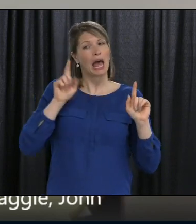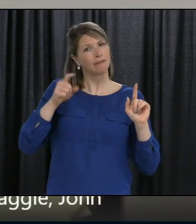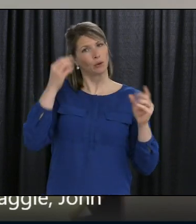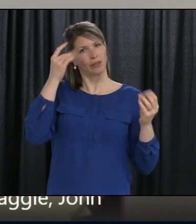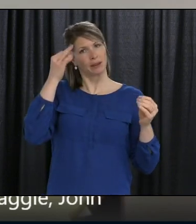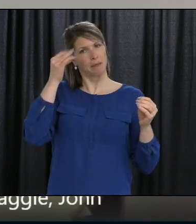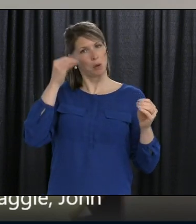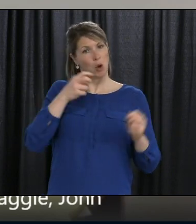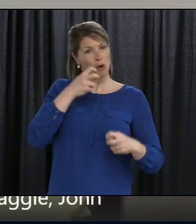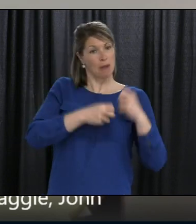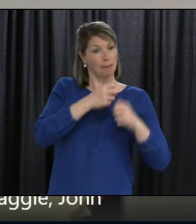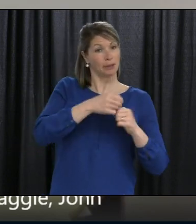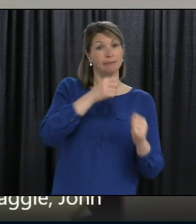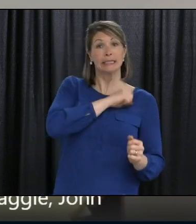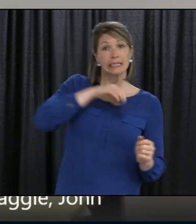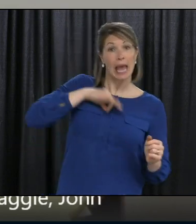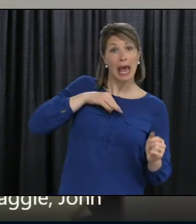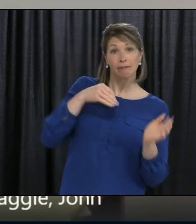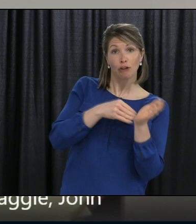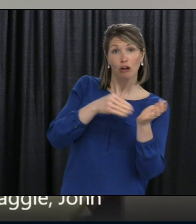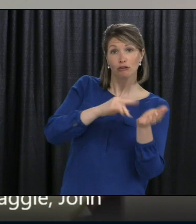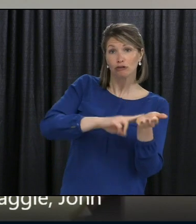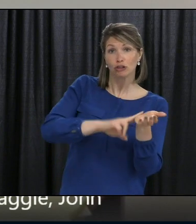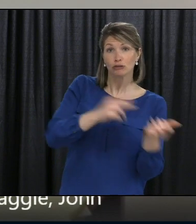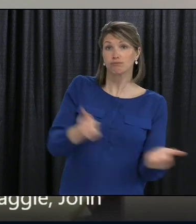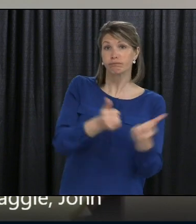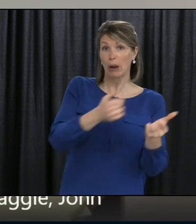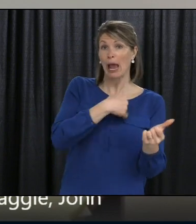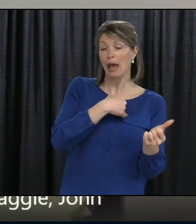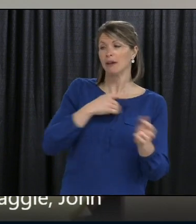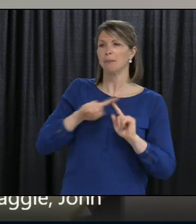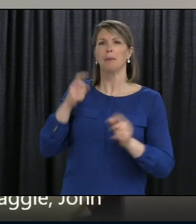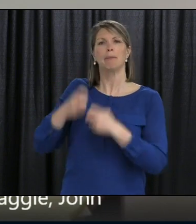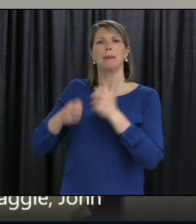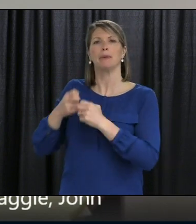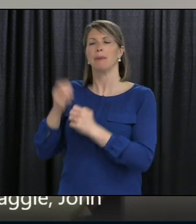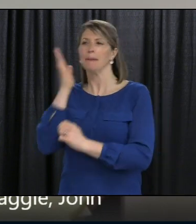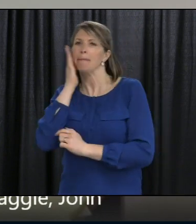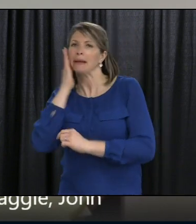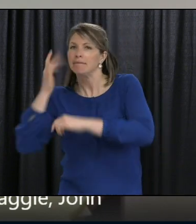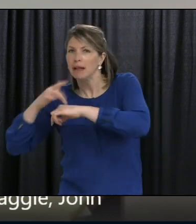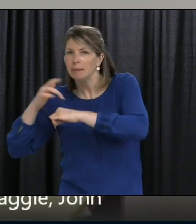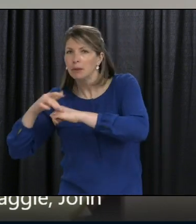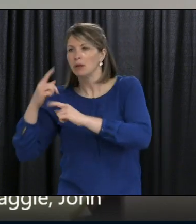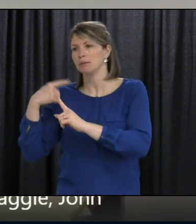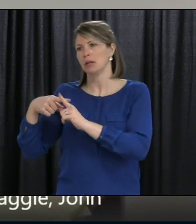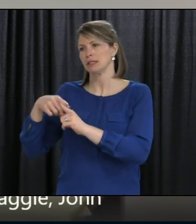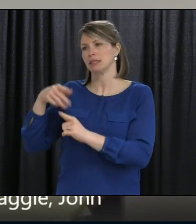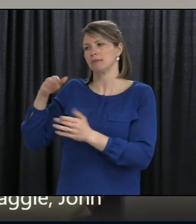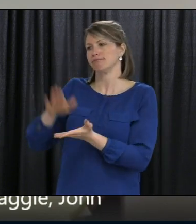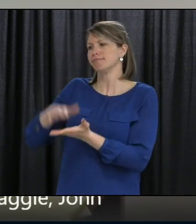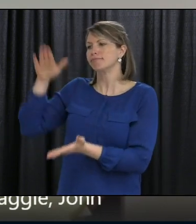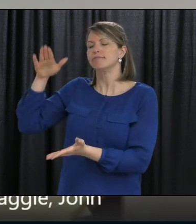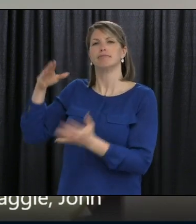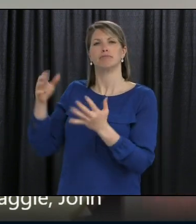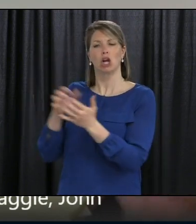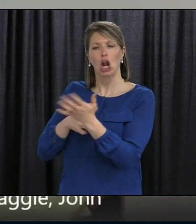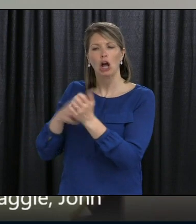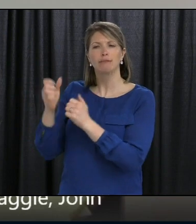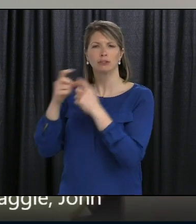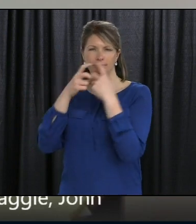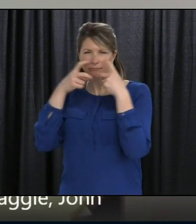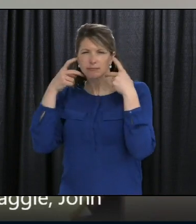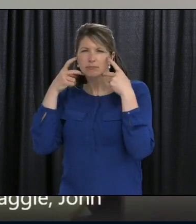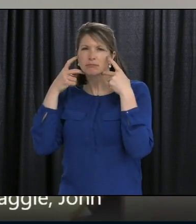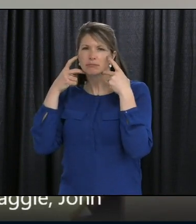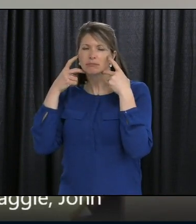of beds to deal with the surge capacity. When you admit a patient for, say,